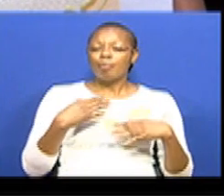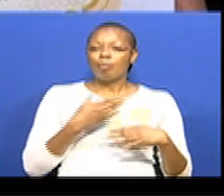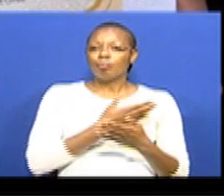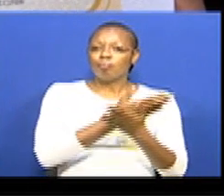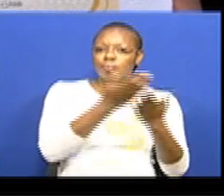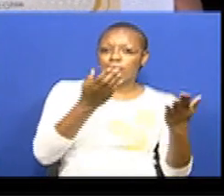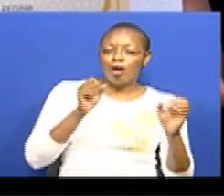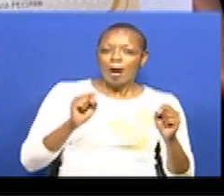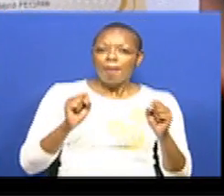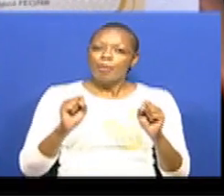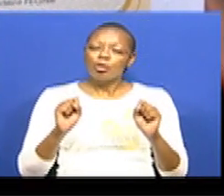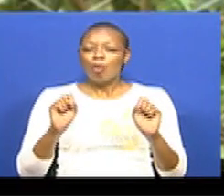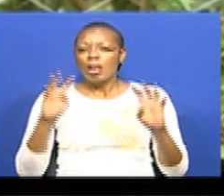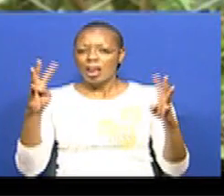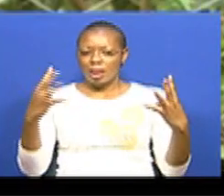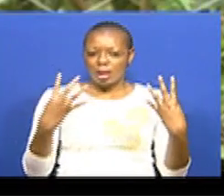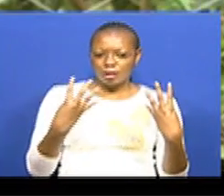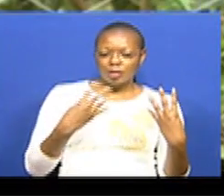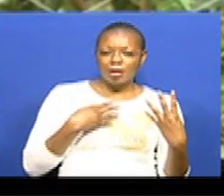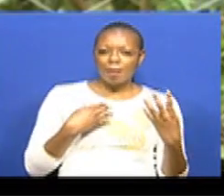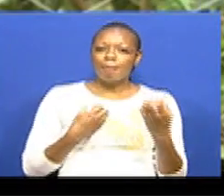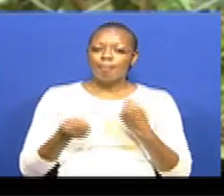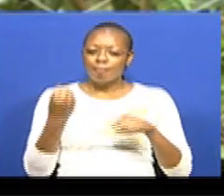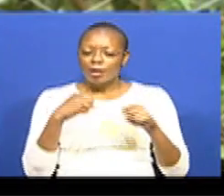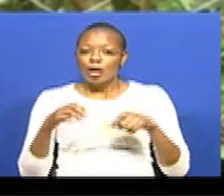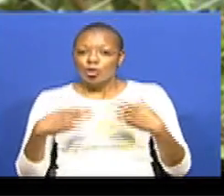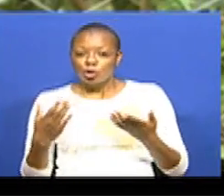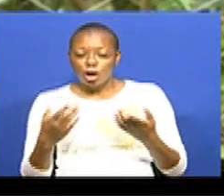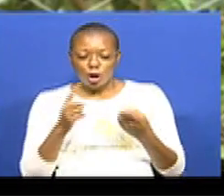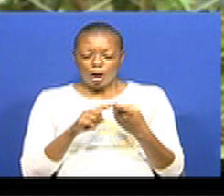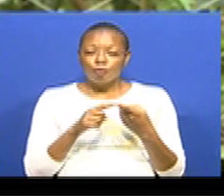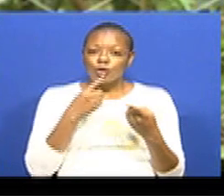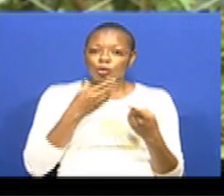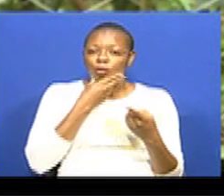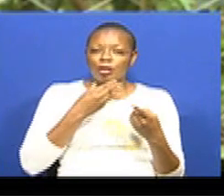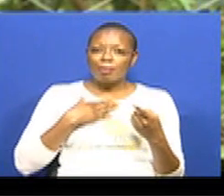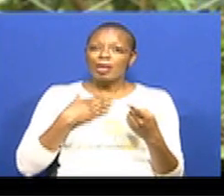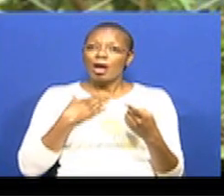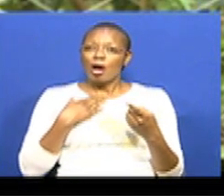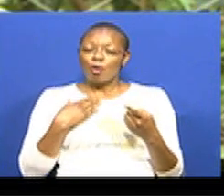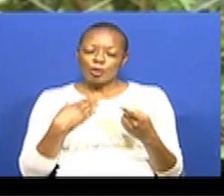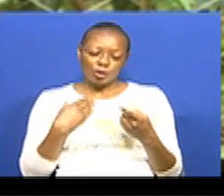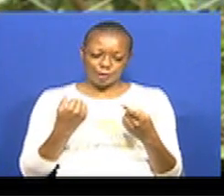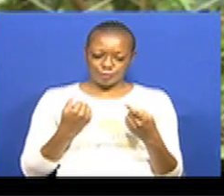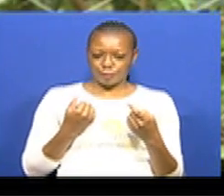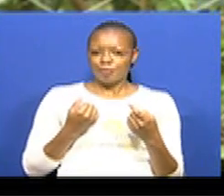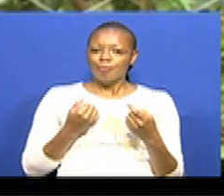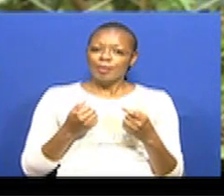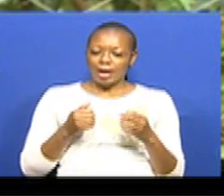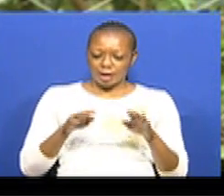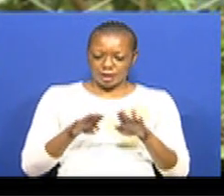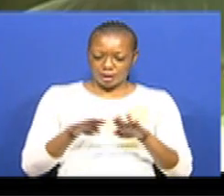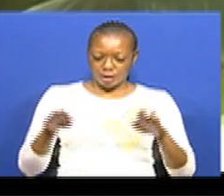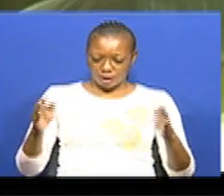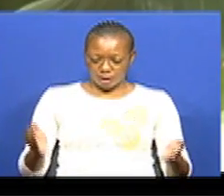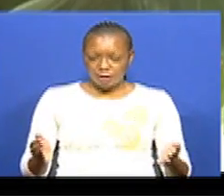I've done. First of all, I told my dad that I want to start this garden. My dad told me that there is a garden that I